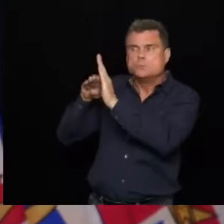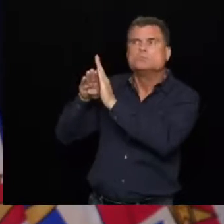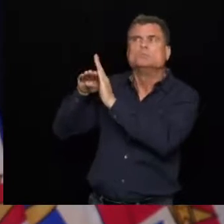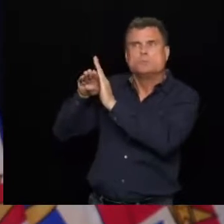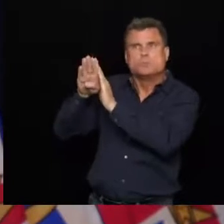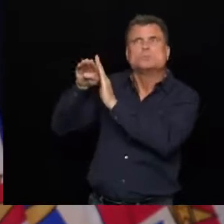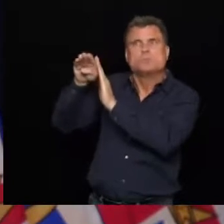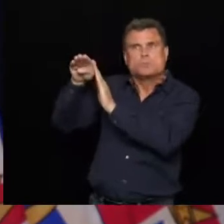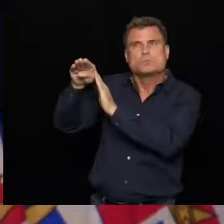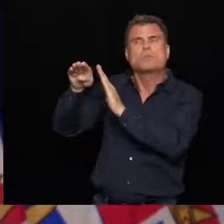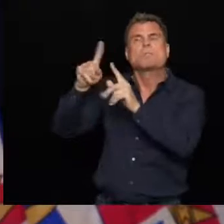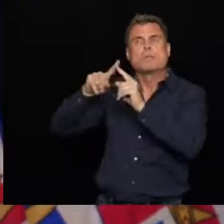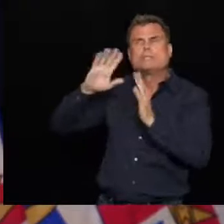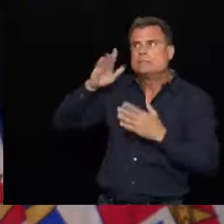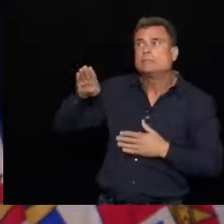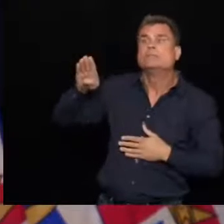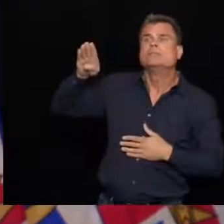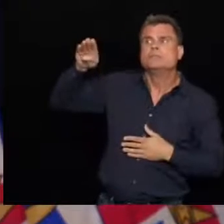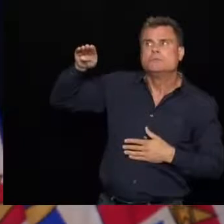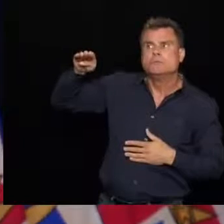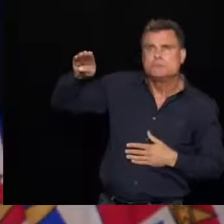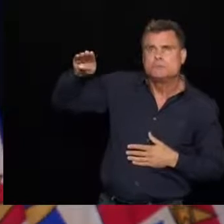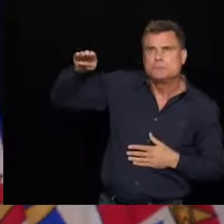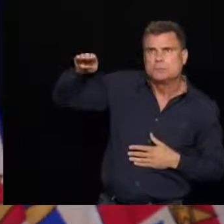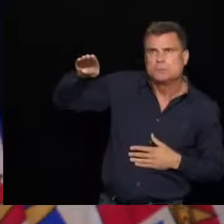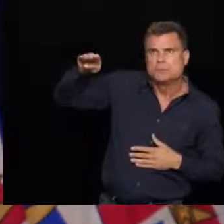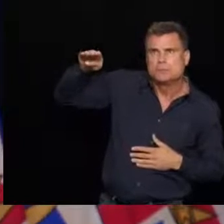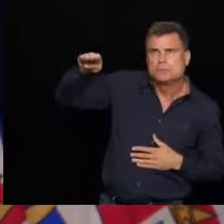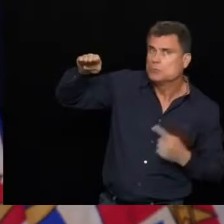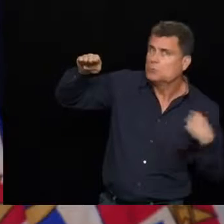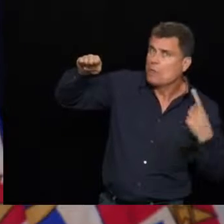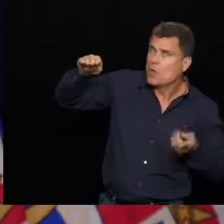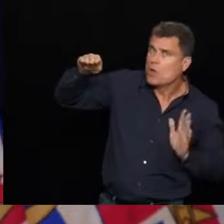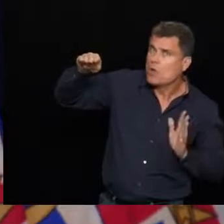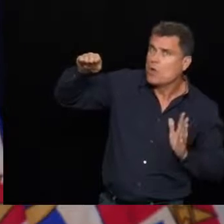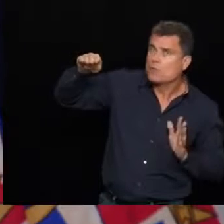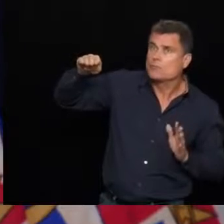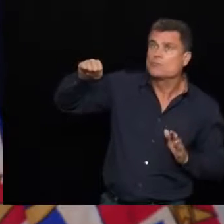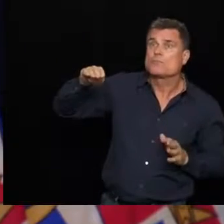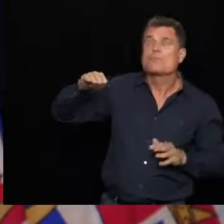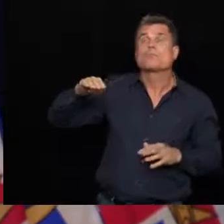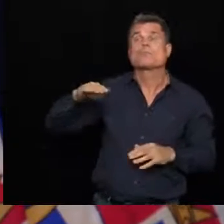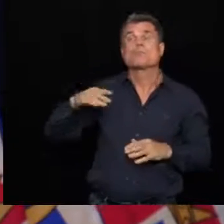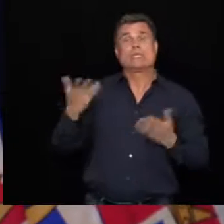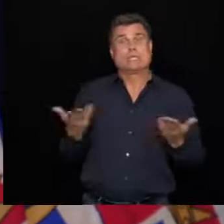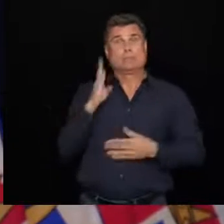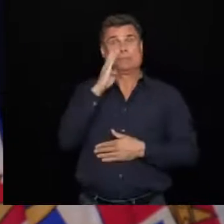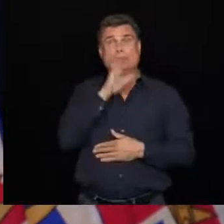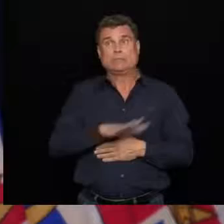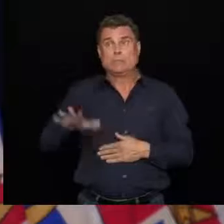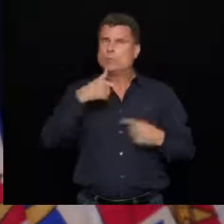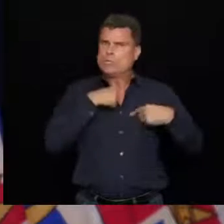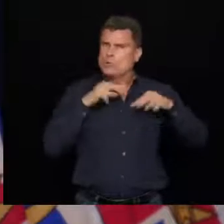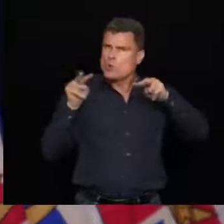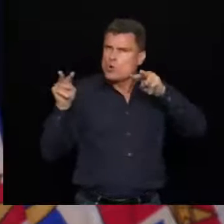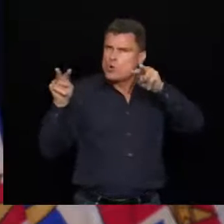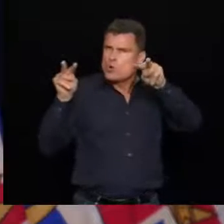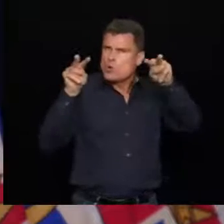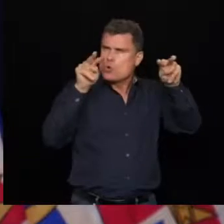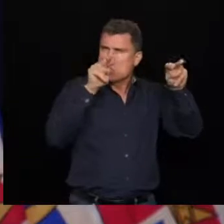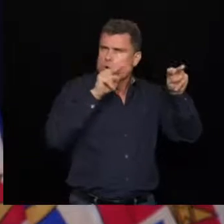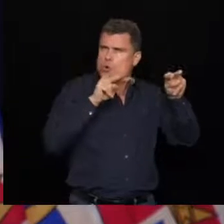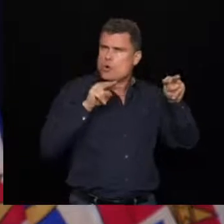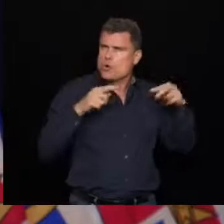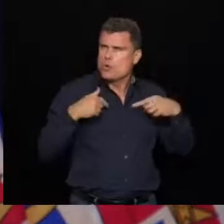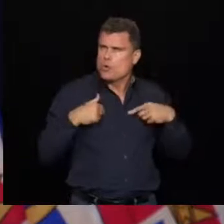at, and with my colleagues here in BC, are we able to follow up on cases within